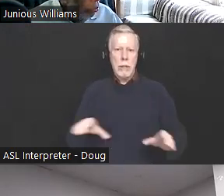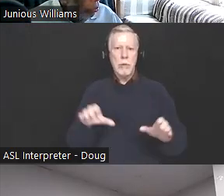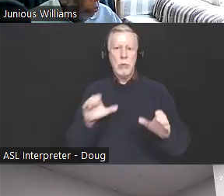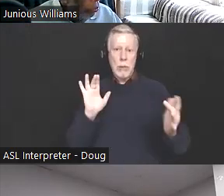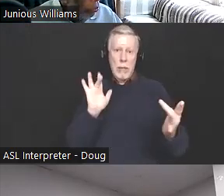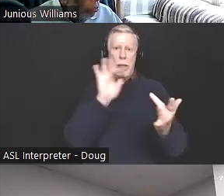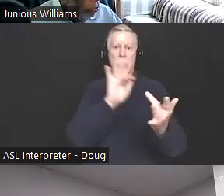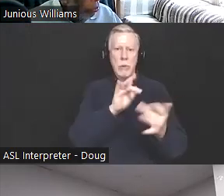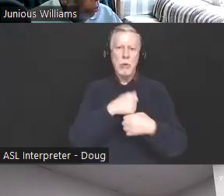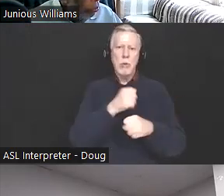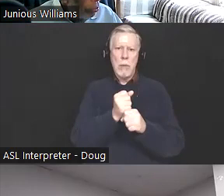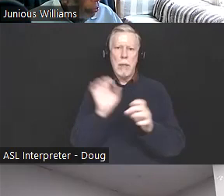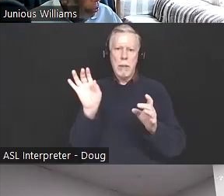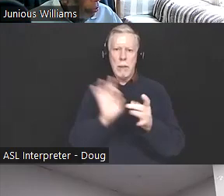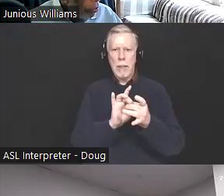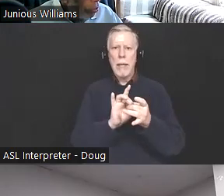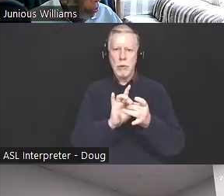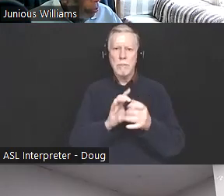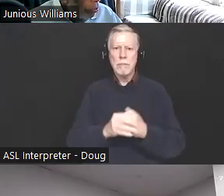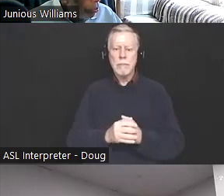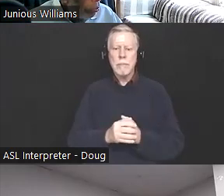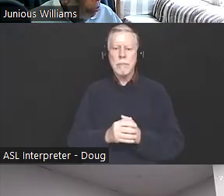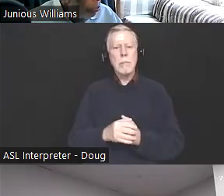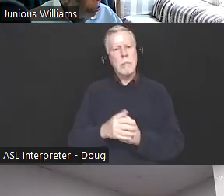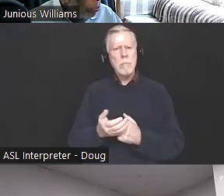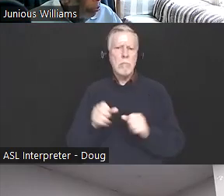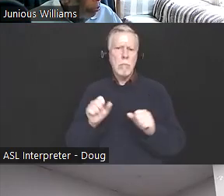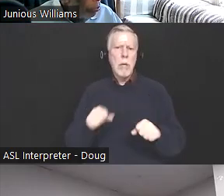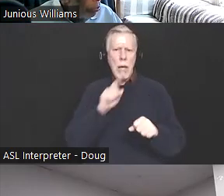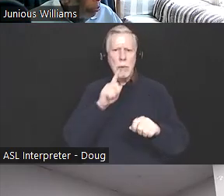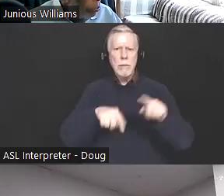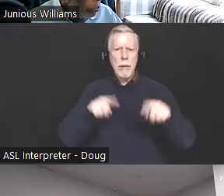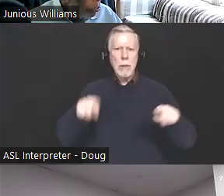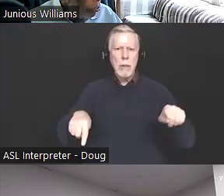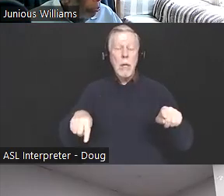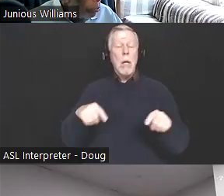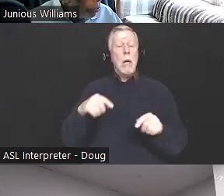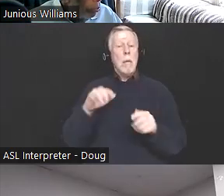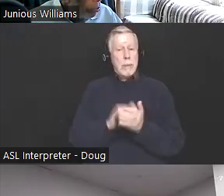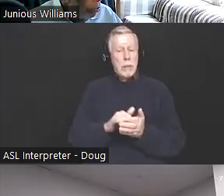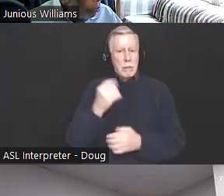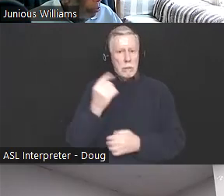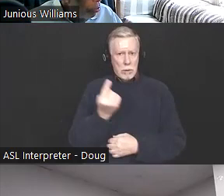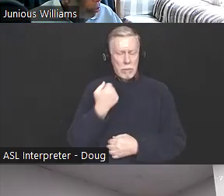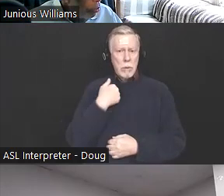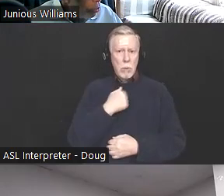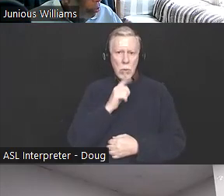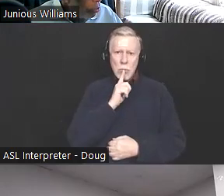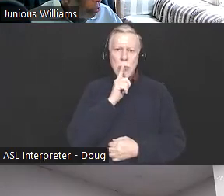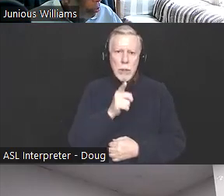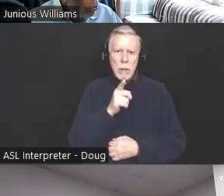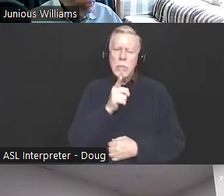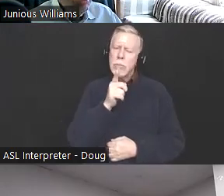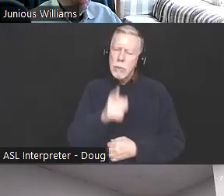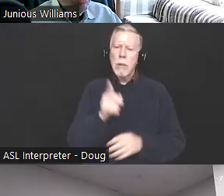trying to make that connection. So it can really vary, but it is something that we are really, really